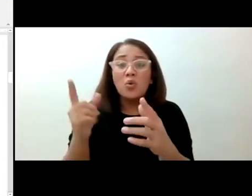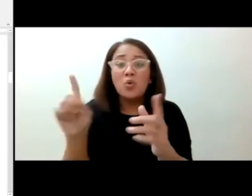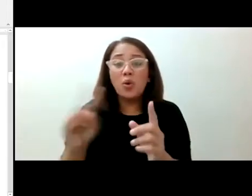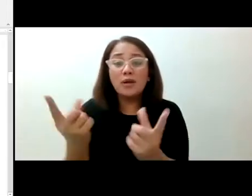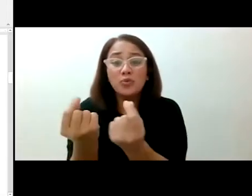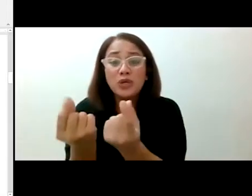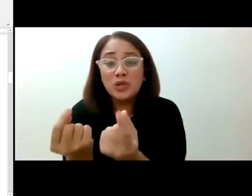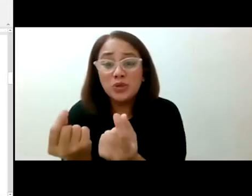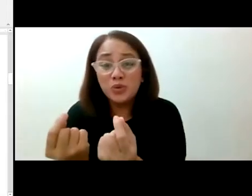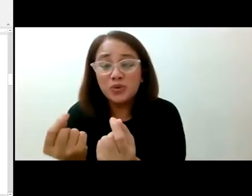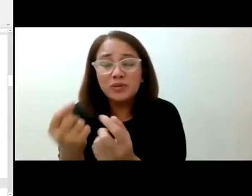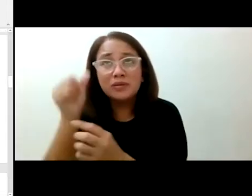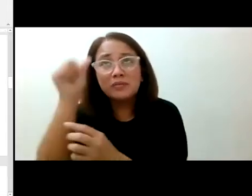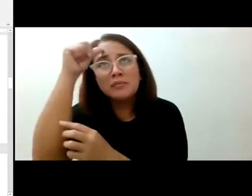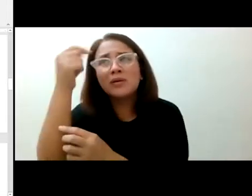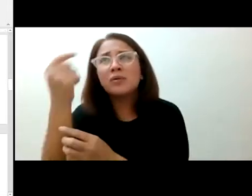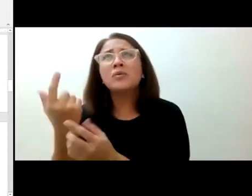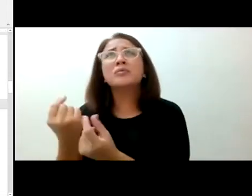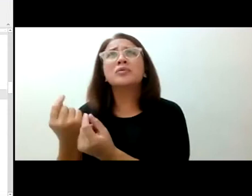doing.